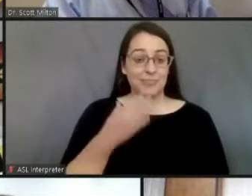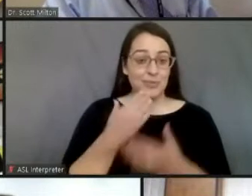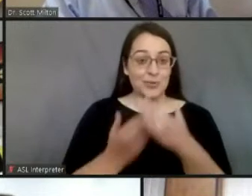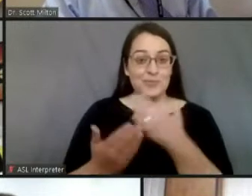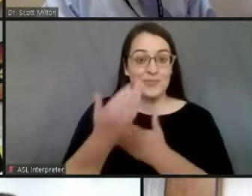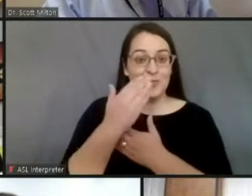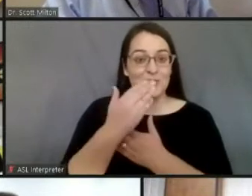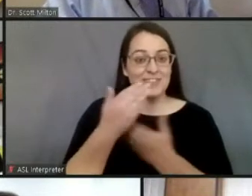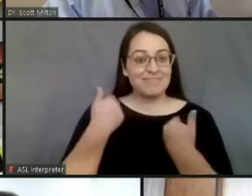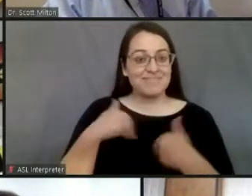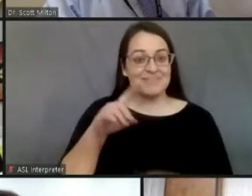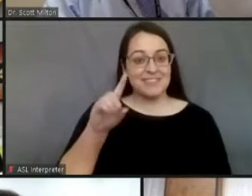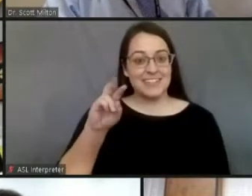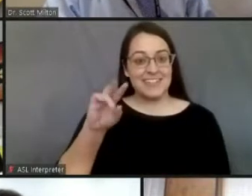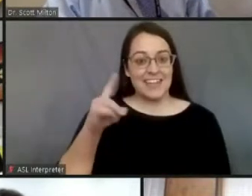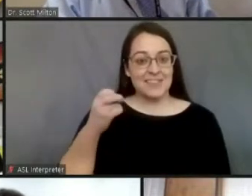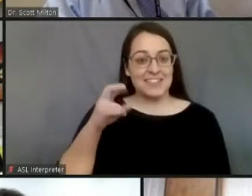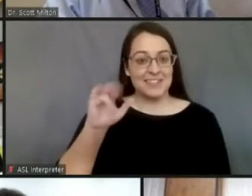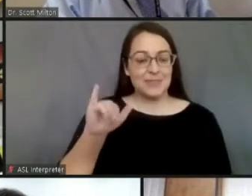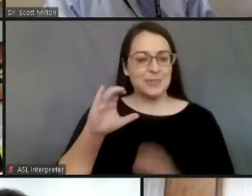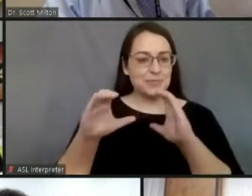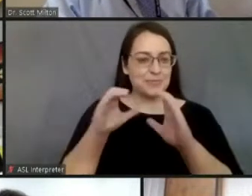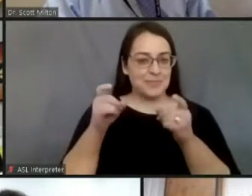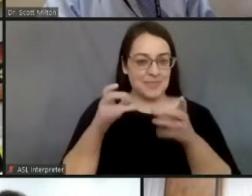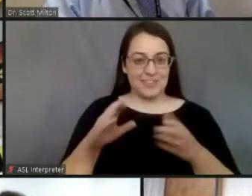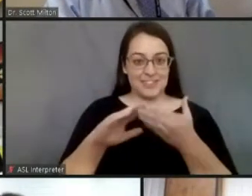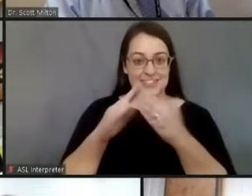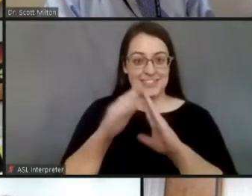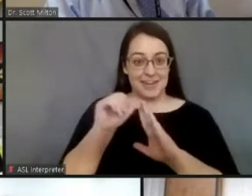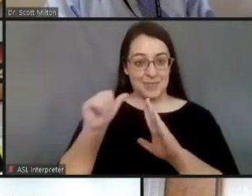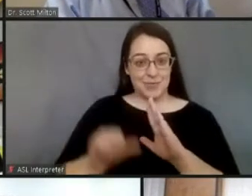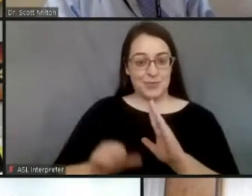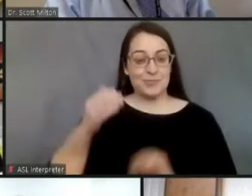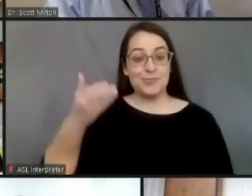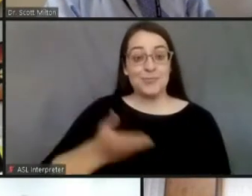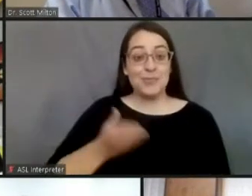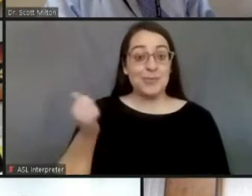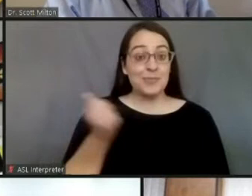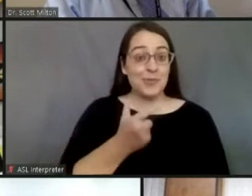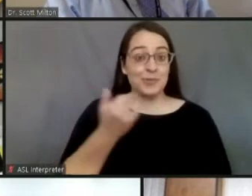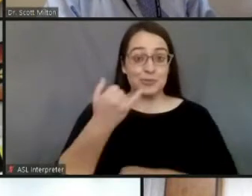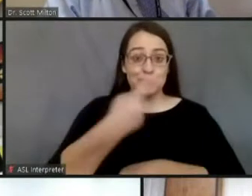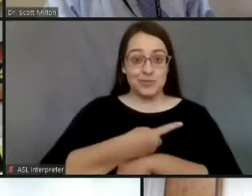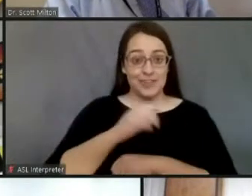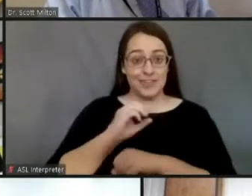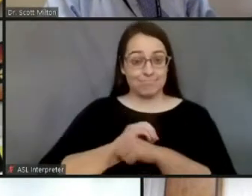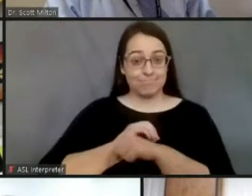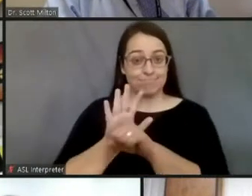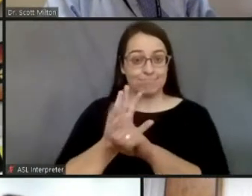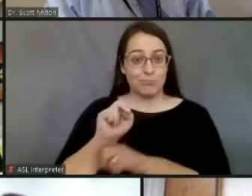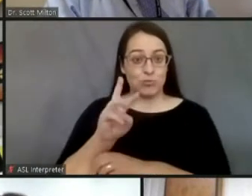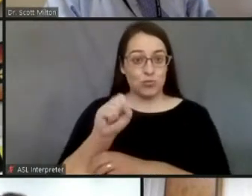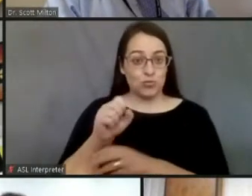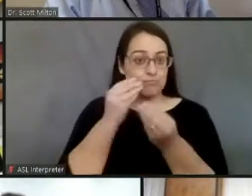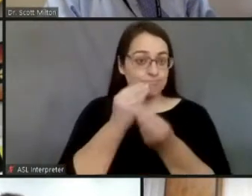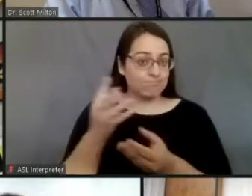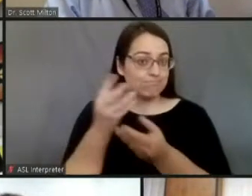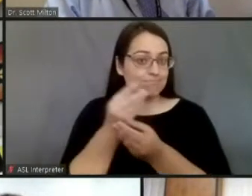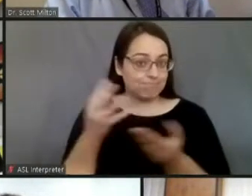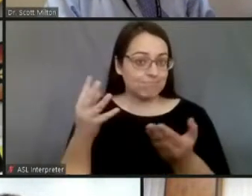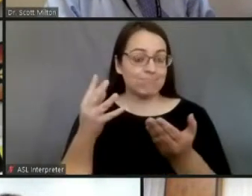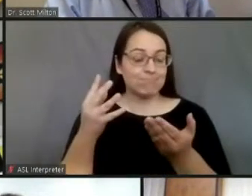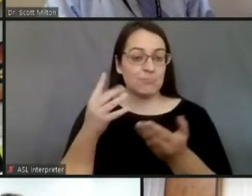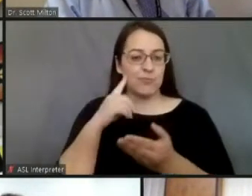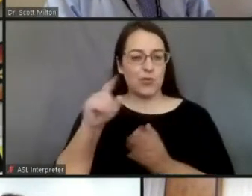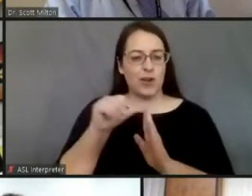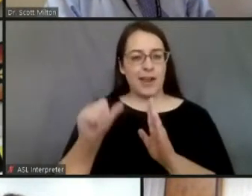Good morning. This is David Henry. I'm the Communications Manager for the City of Amarillo. I want to welcome everyone to today's news conference for the latest in COVID-19